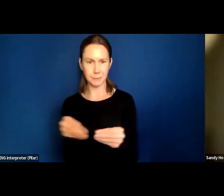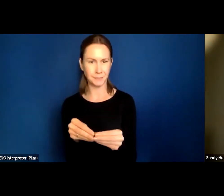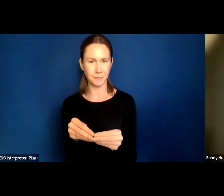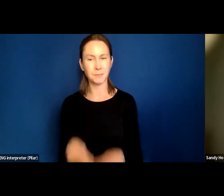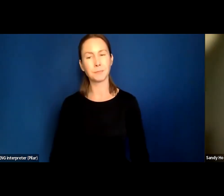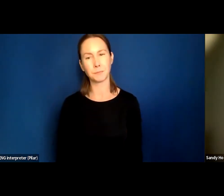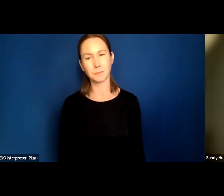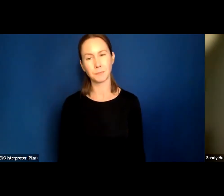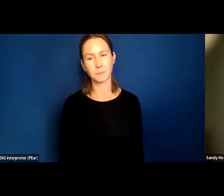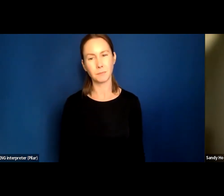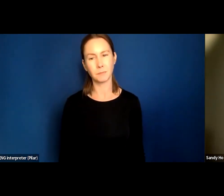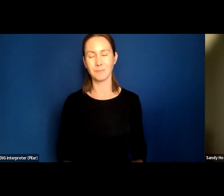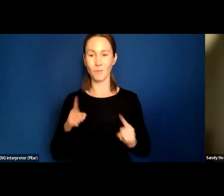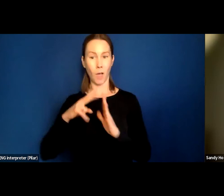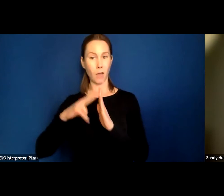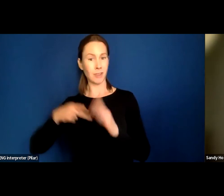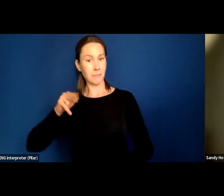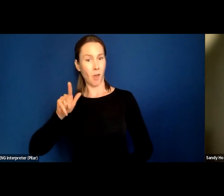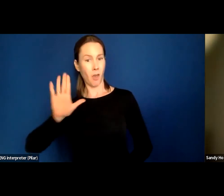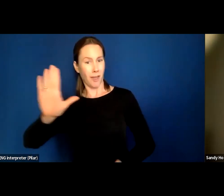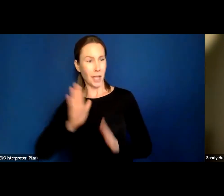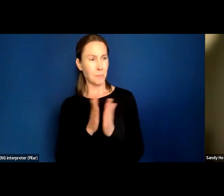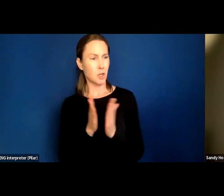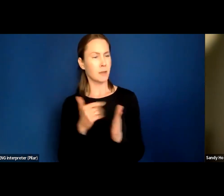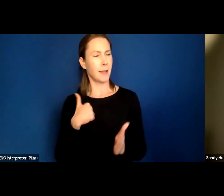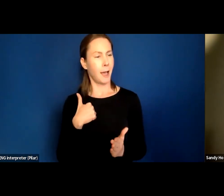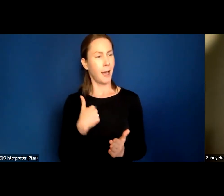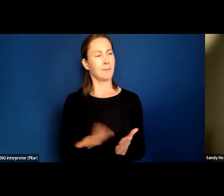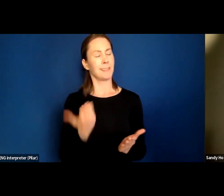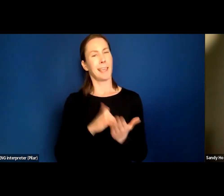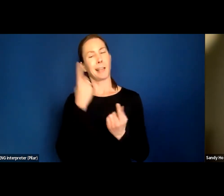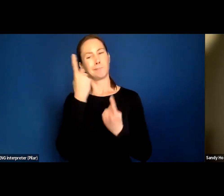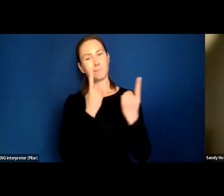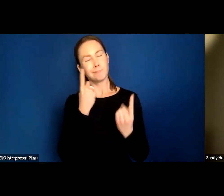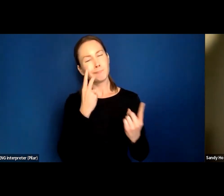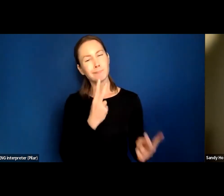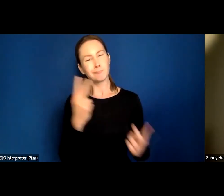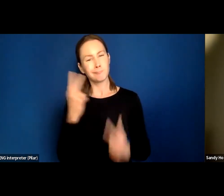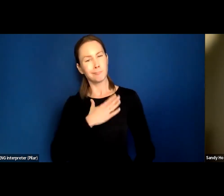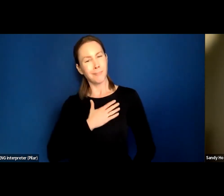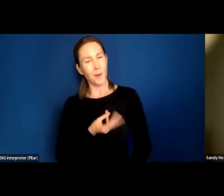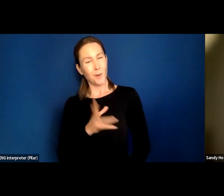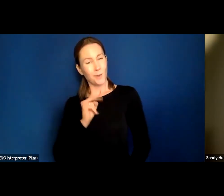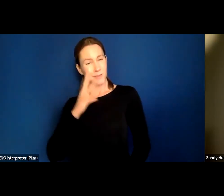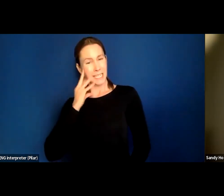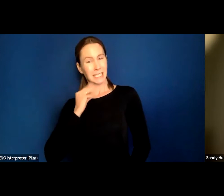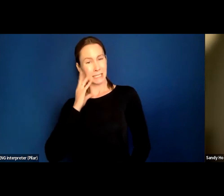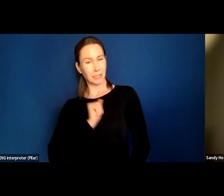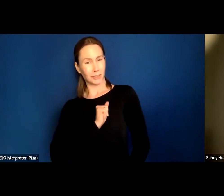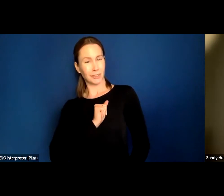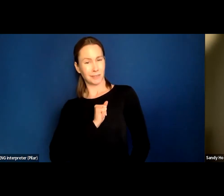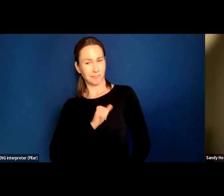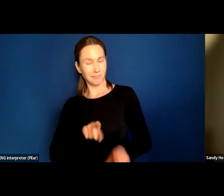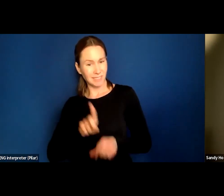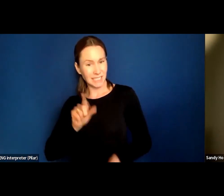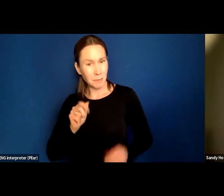And so it was while reading Paul's book that I began to revisit and reflect on some of my own experiences as a disabled